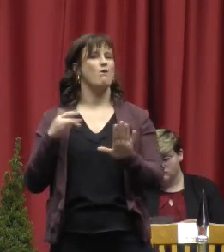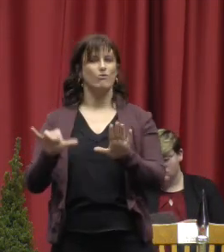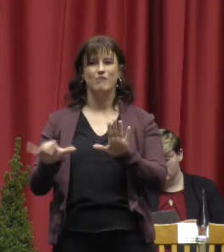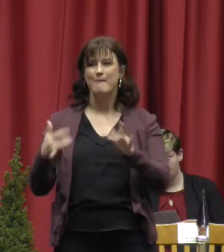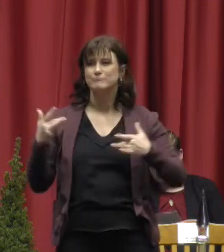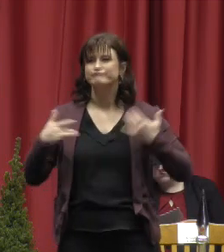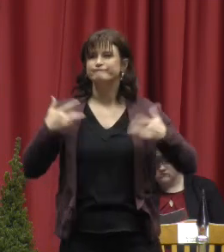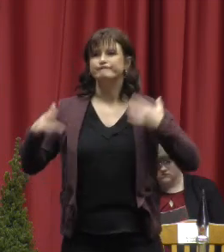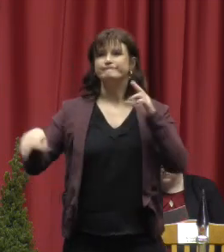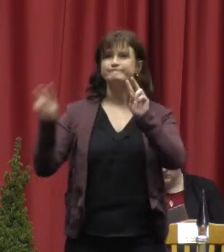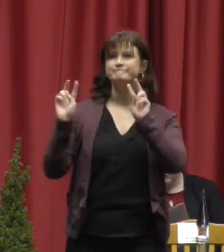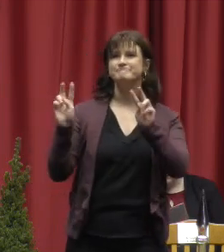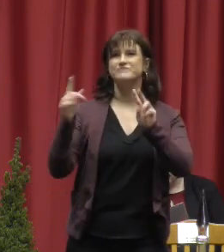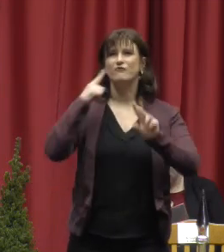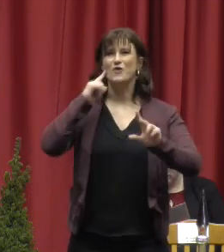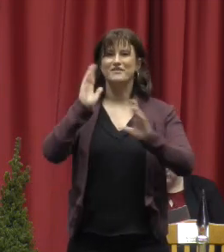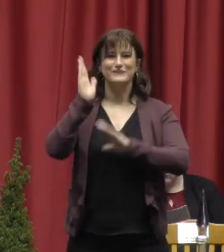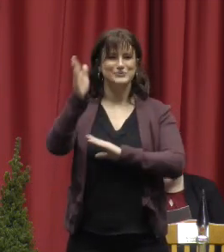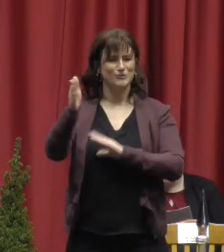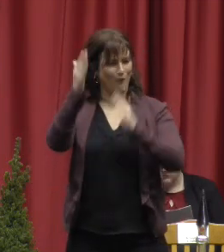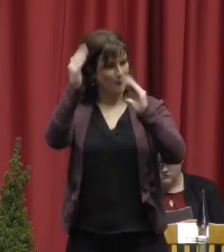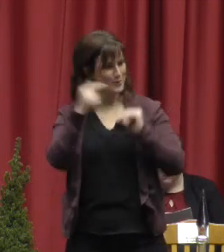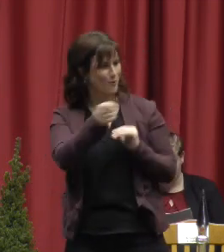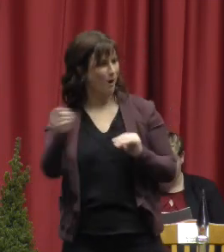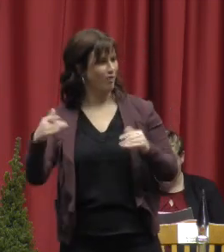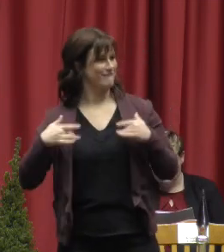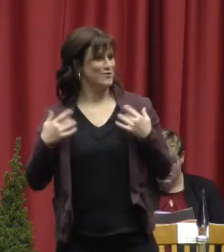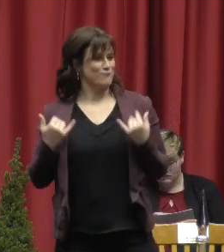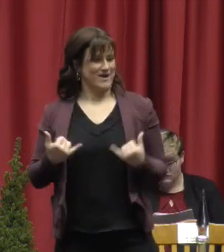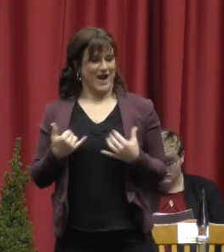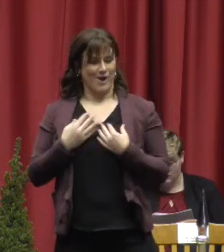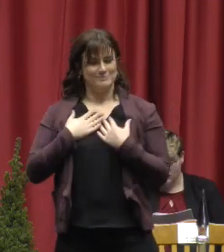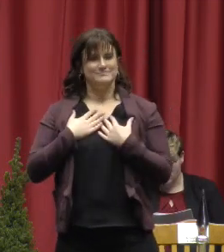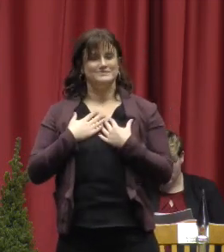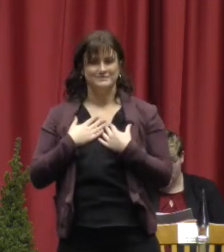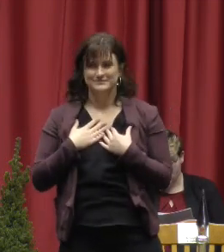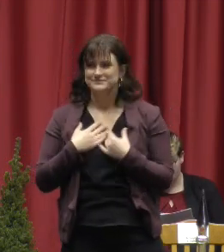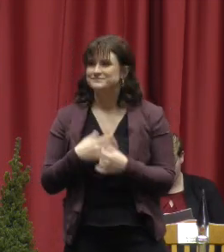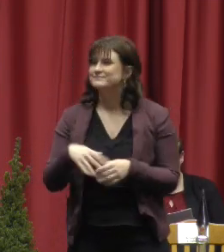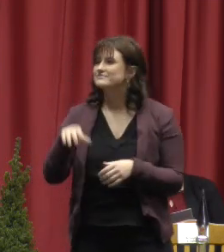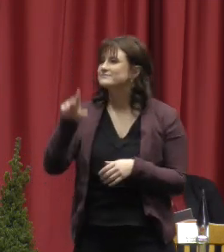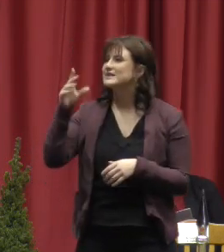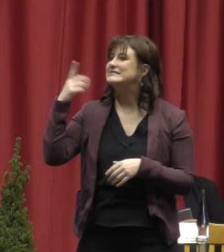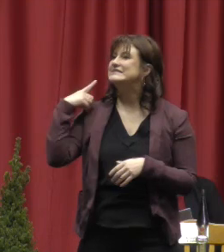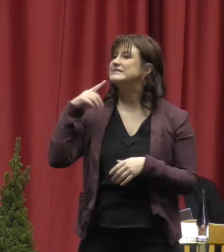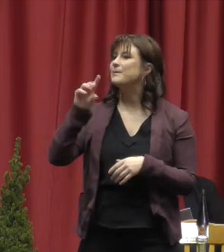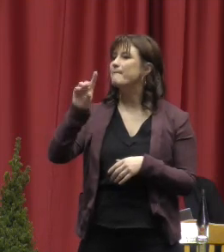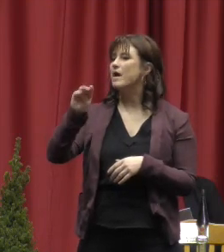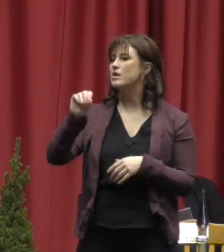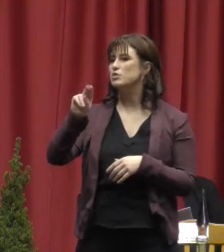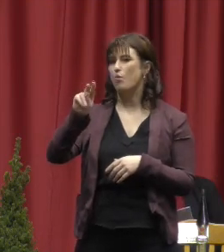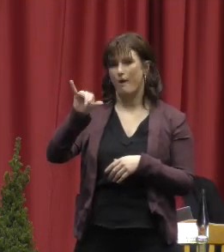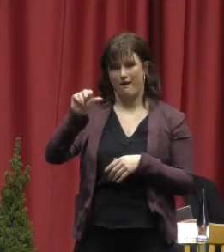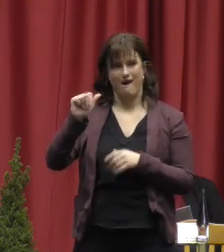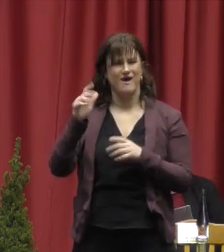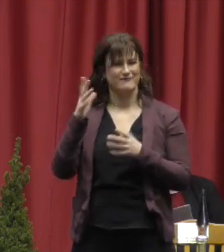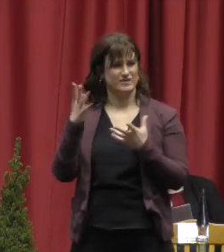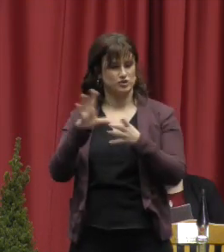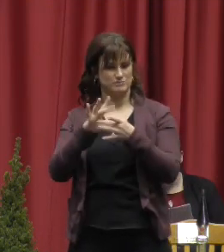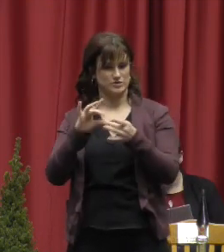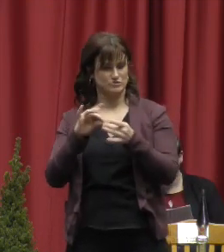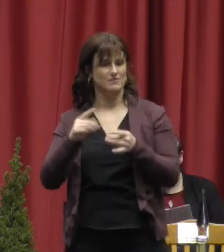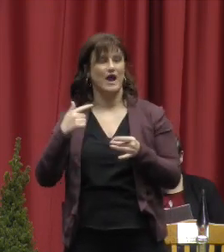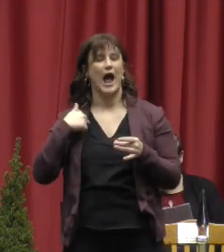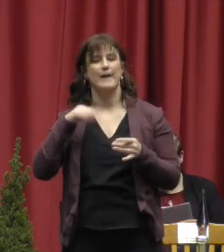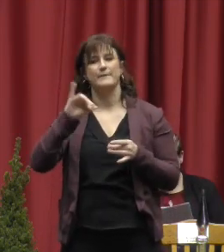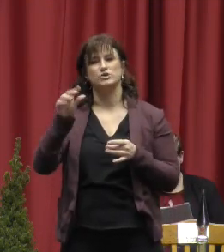the future that I hope you are all experiencing right now. As Dean Montoya mentioned, my name is Jay Shaw, and I am a proud Anderson